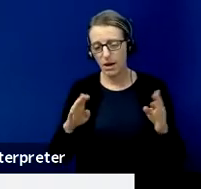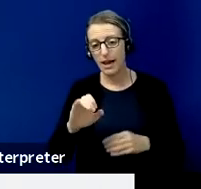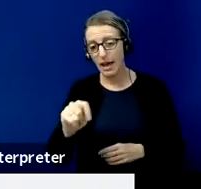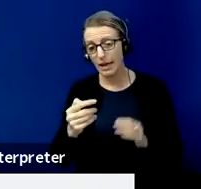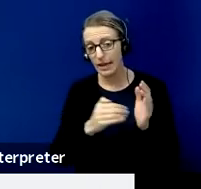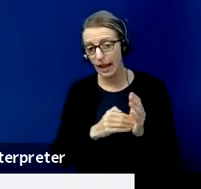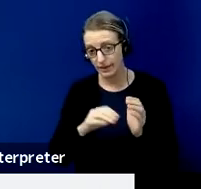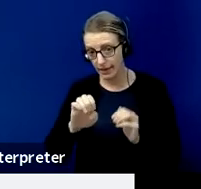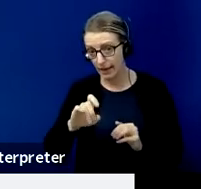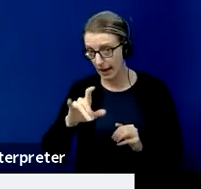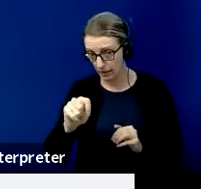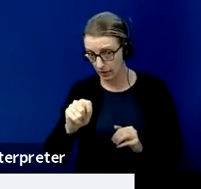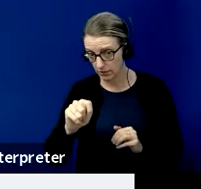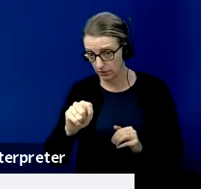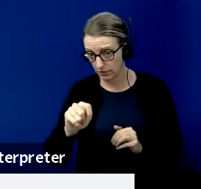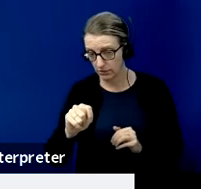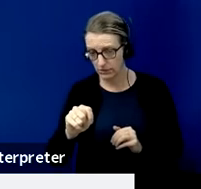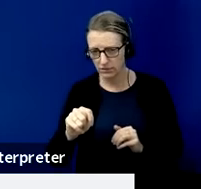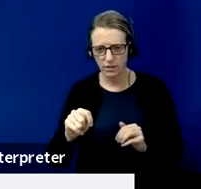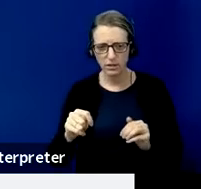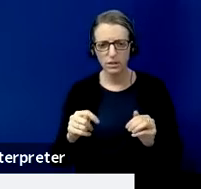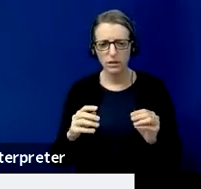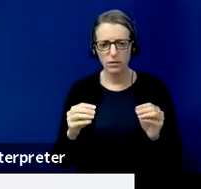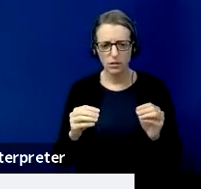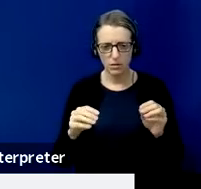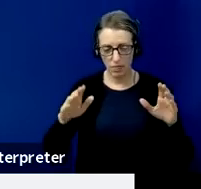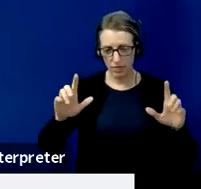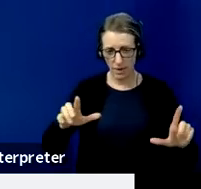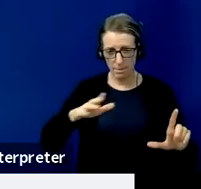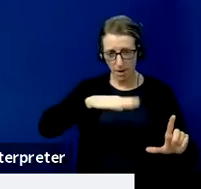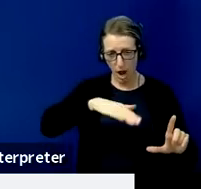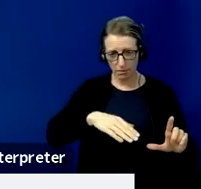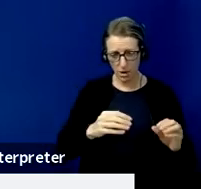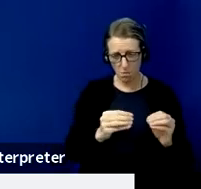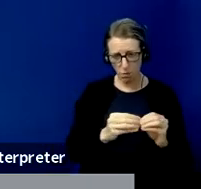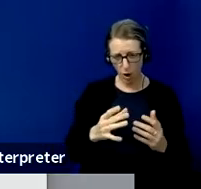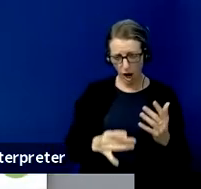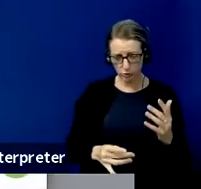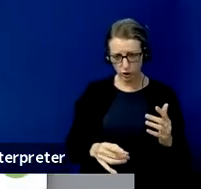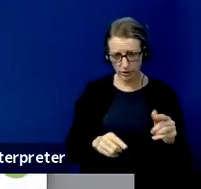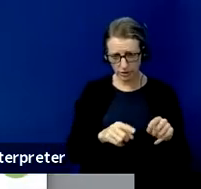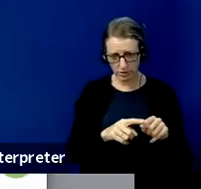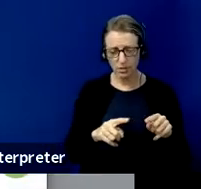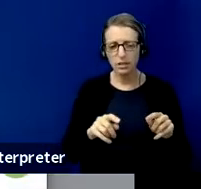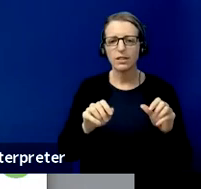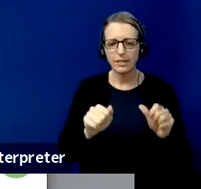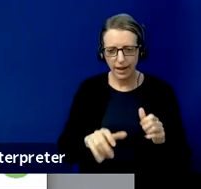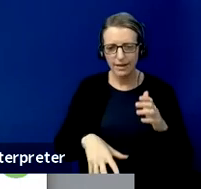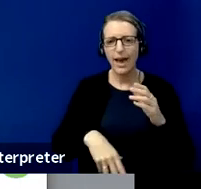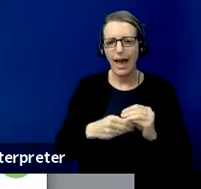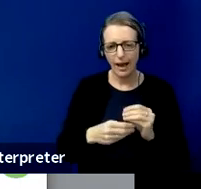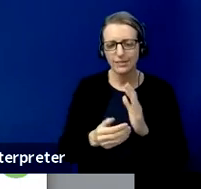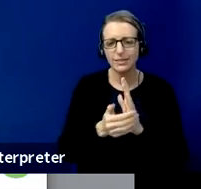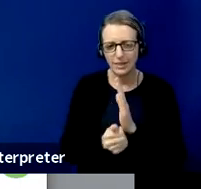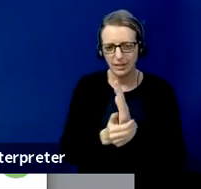I'm editing, under more options, at the very bottom was the place that you can add skills in advance.